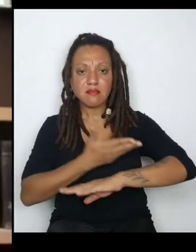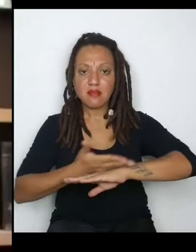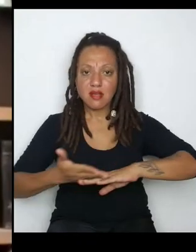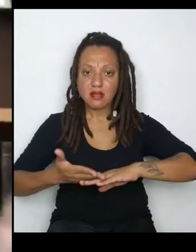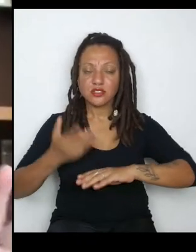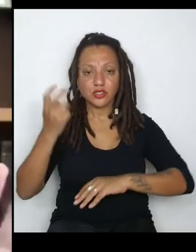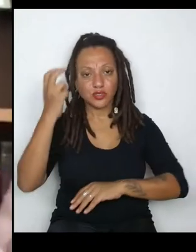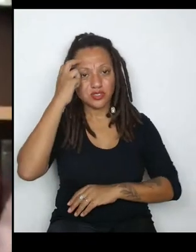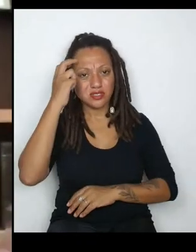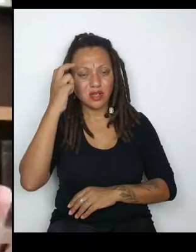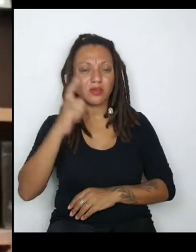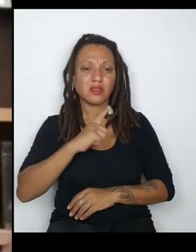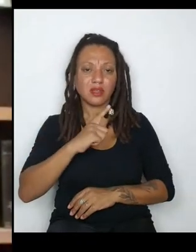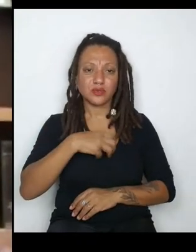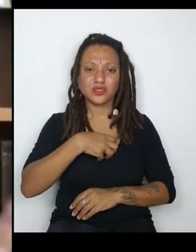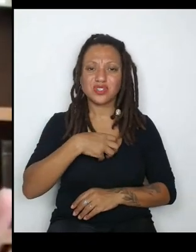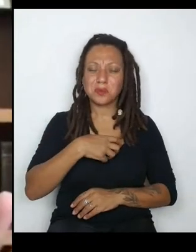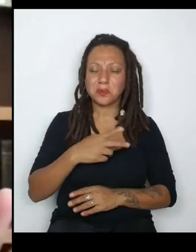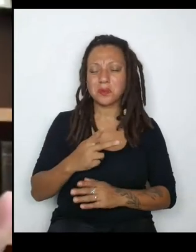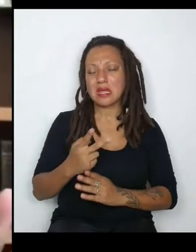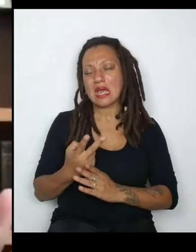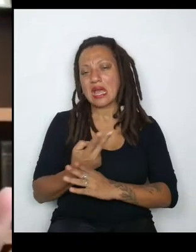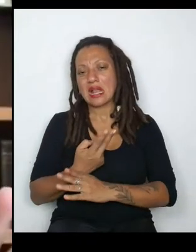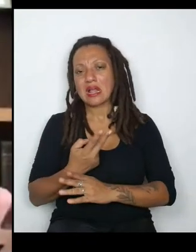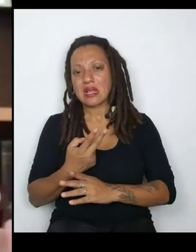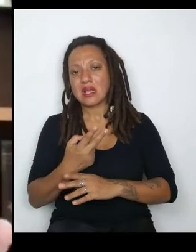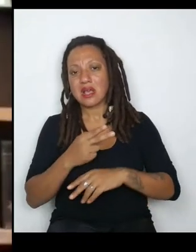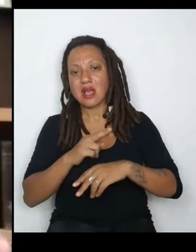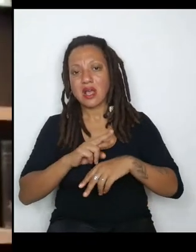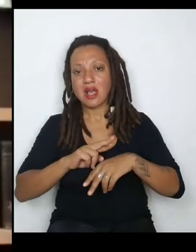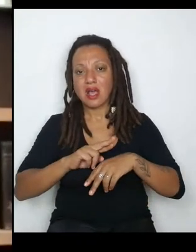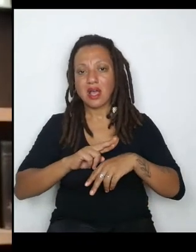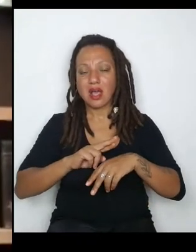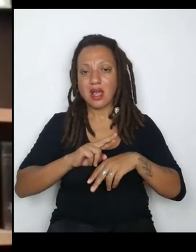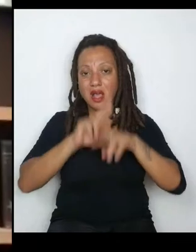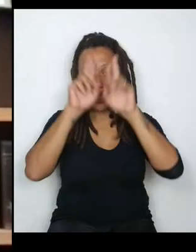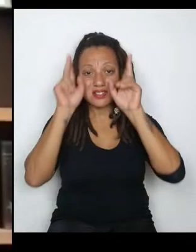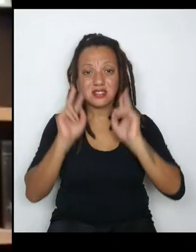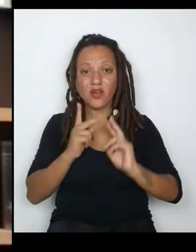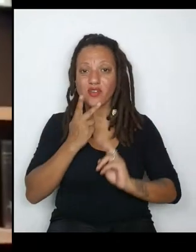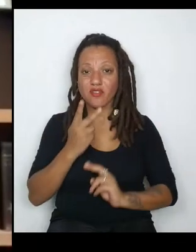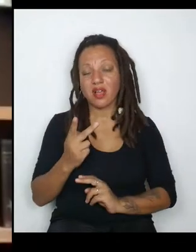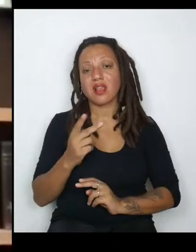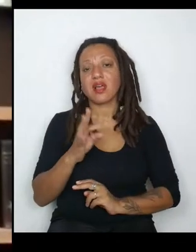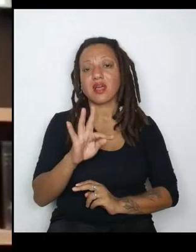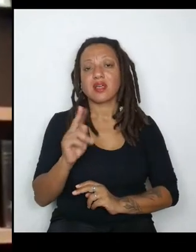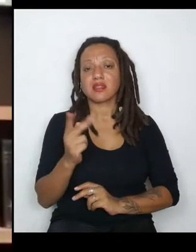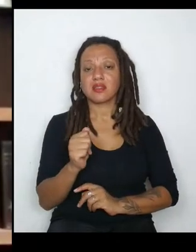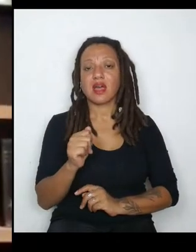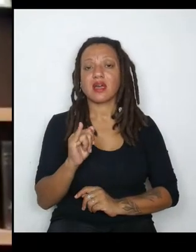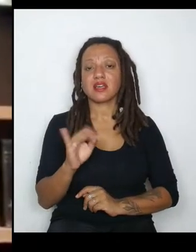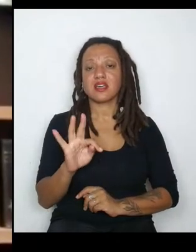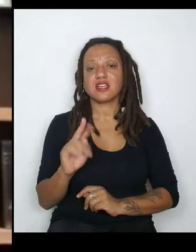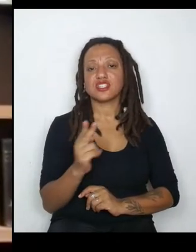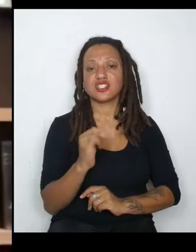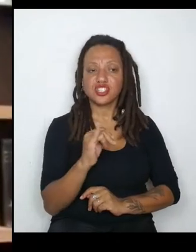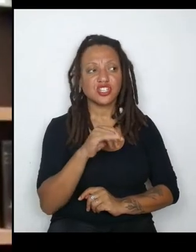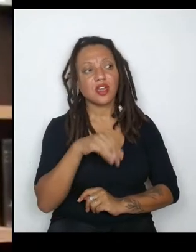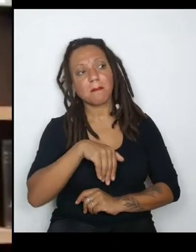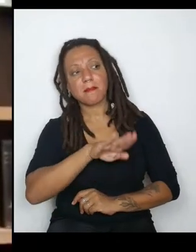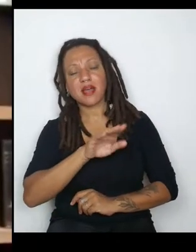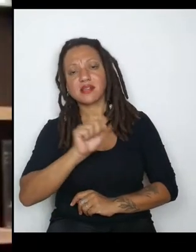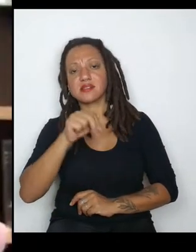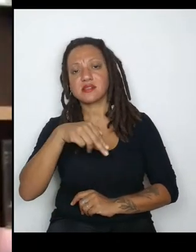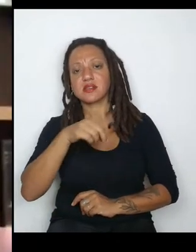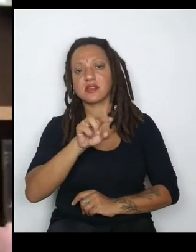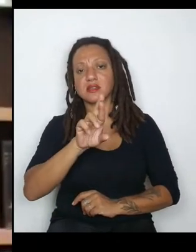definition the more androgynous than uh than men and women in europe certain multiple functions